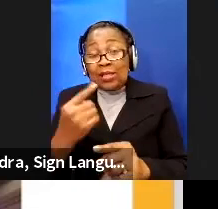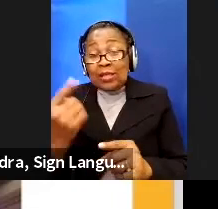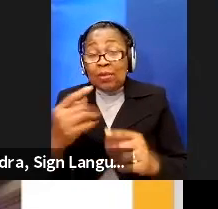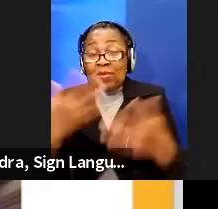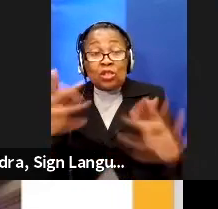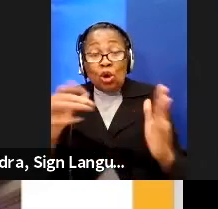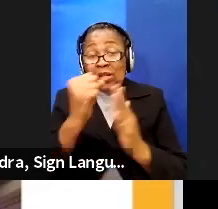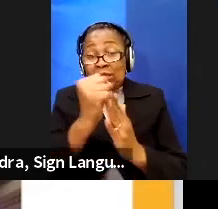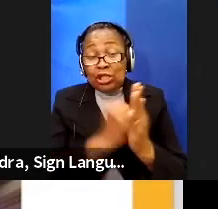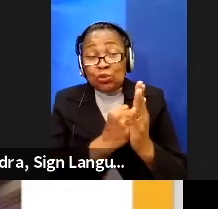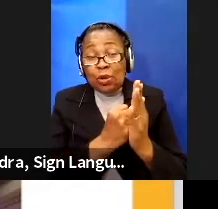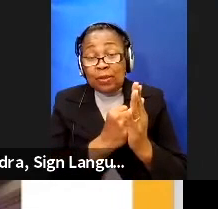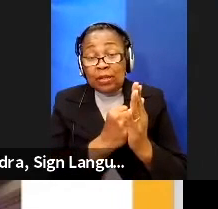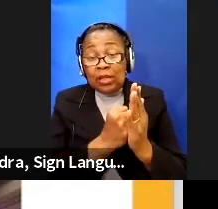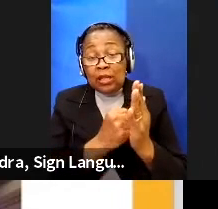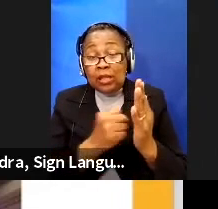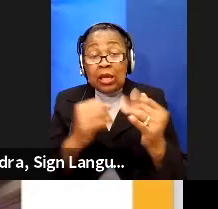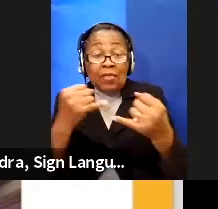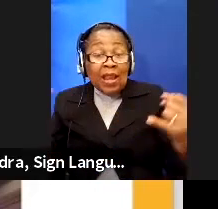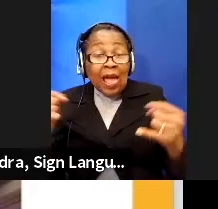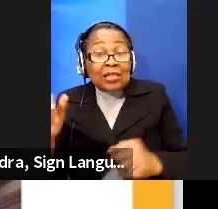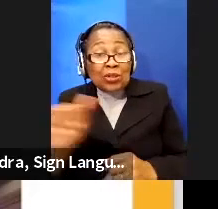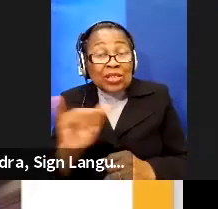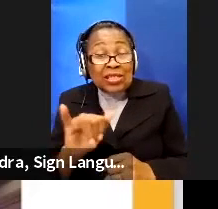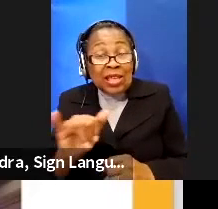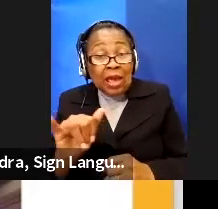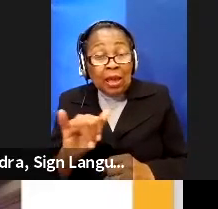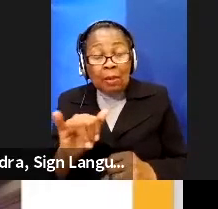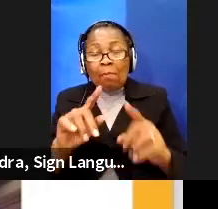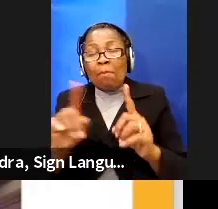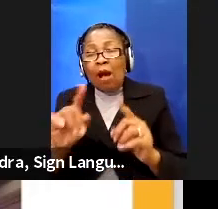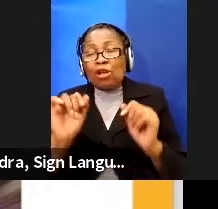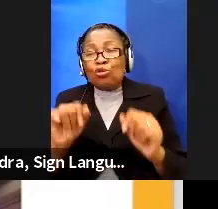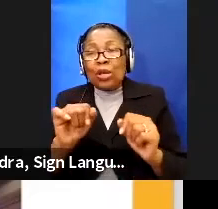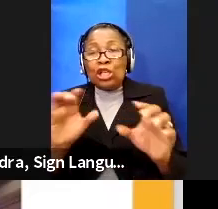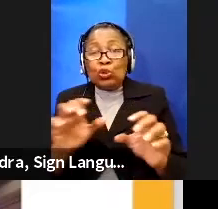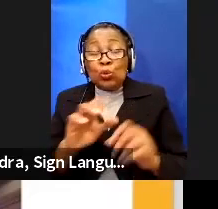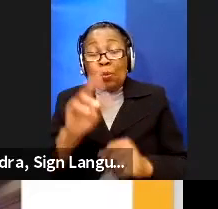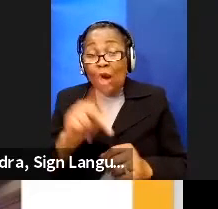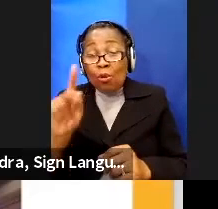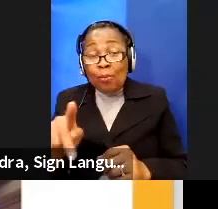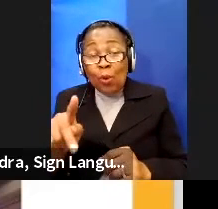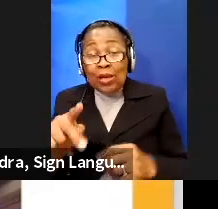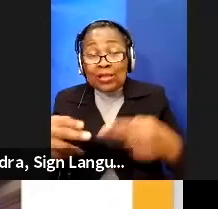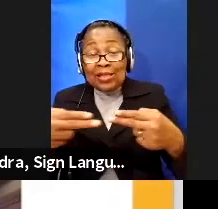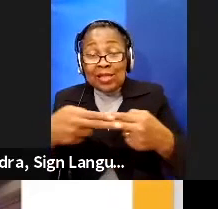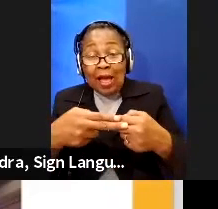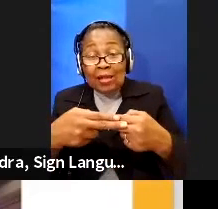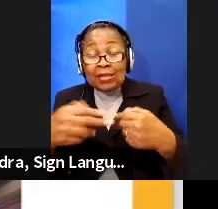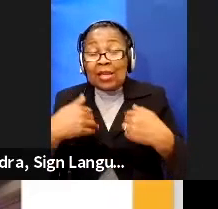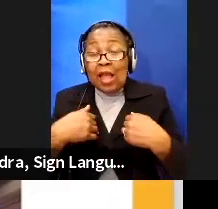know, the lines are going to be the same. And so you can do PowerPoint slides or what have you and just have a staff